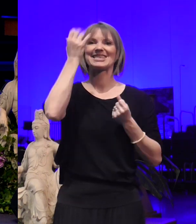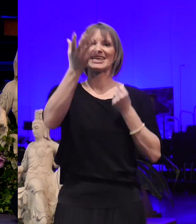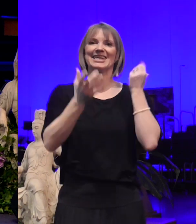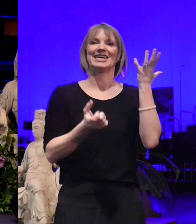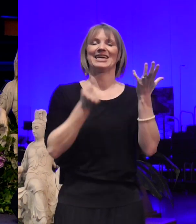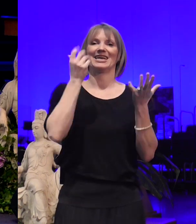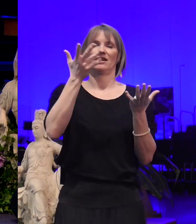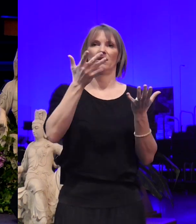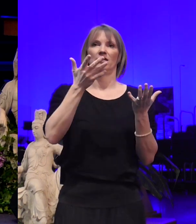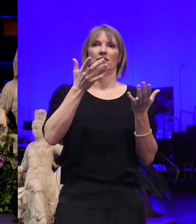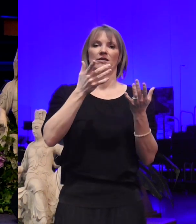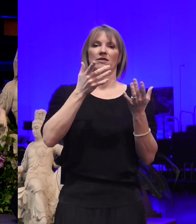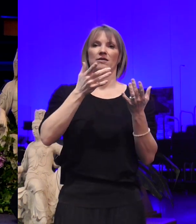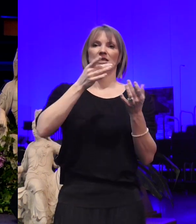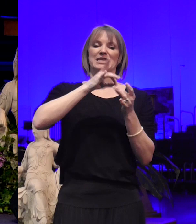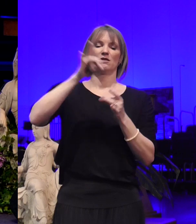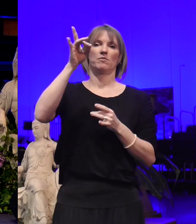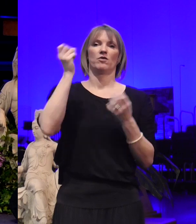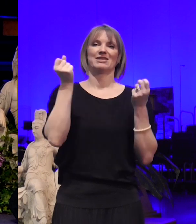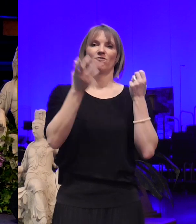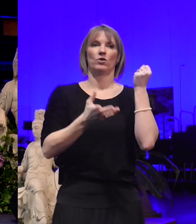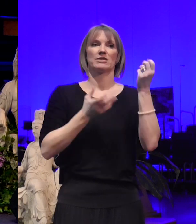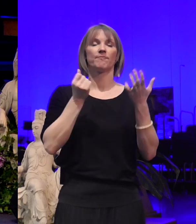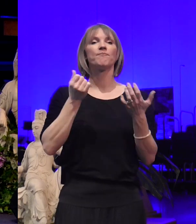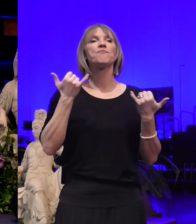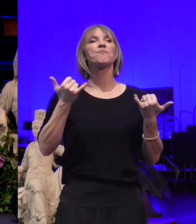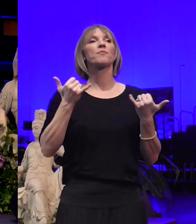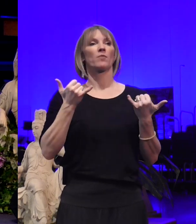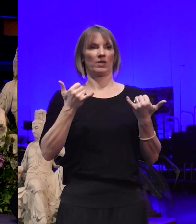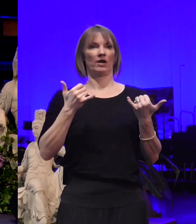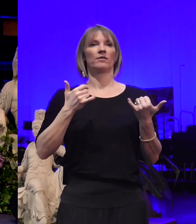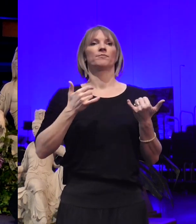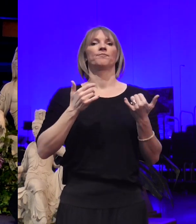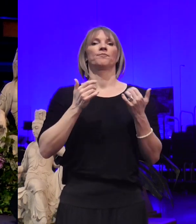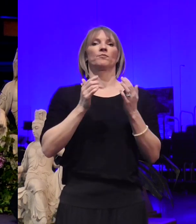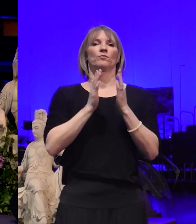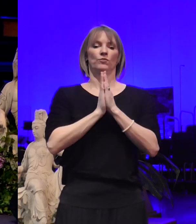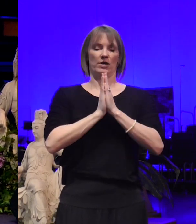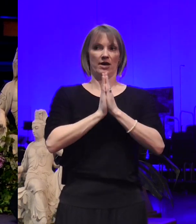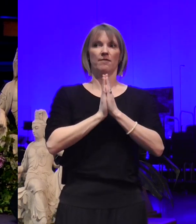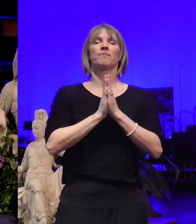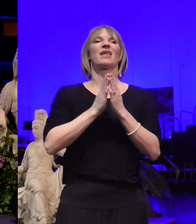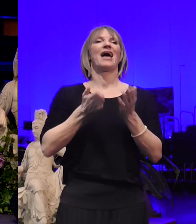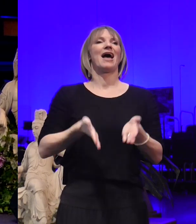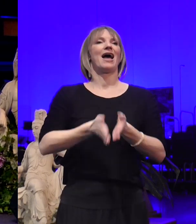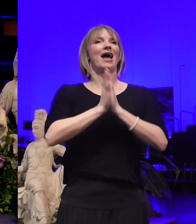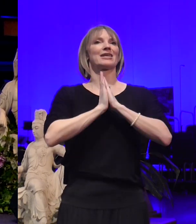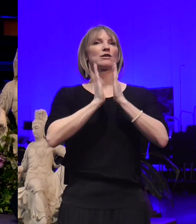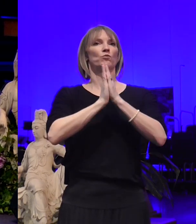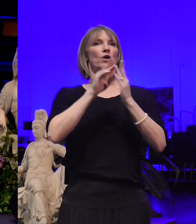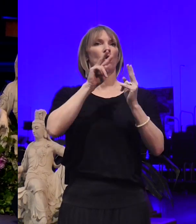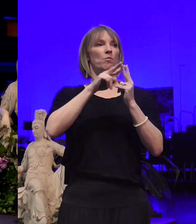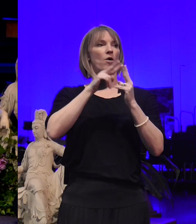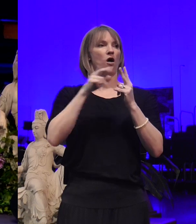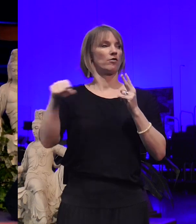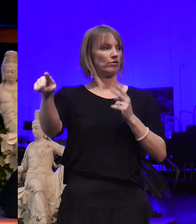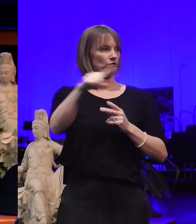Spirit. As we move into a prayer today, I'm going to invite our incredible prayer practitioners to stand and join me who are